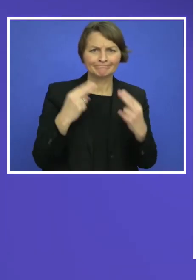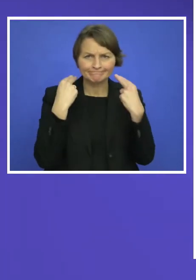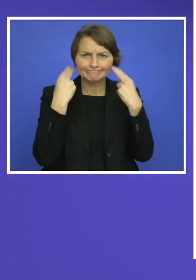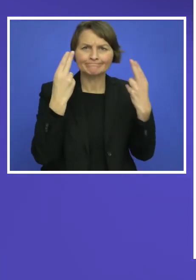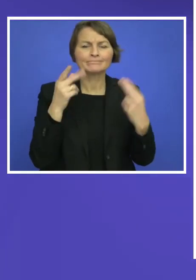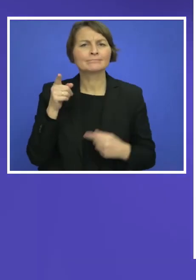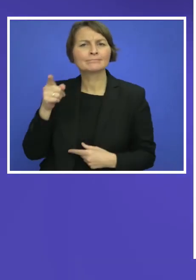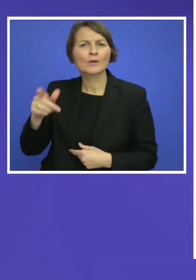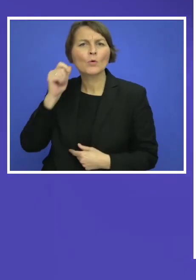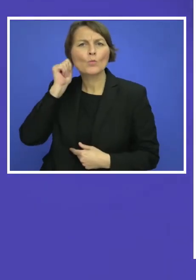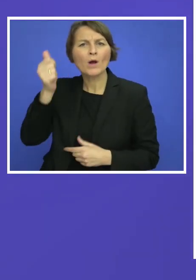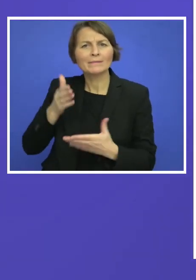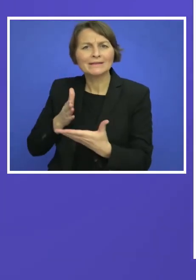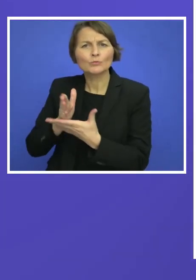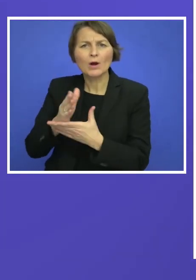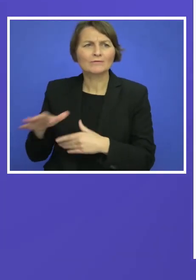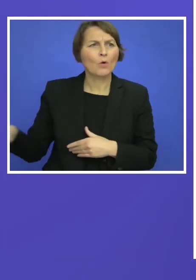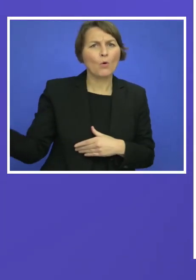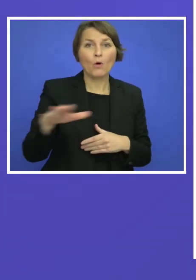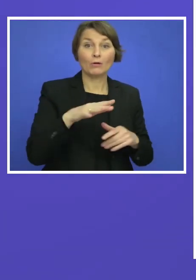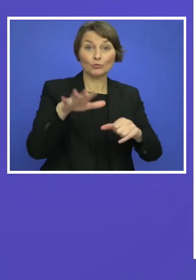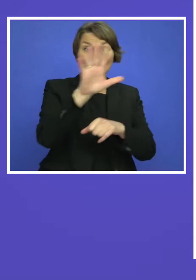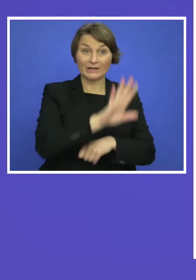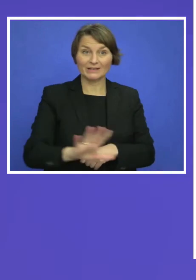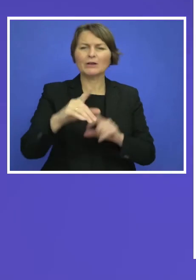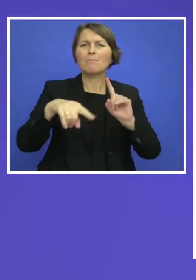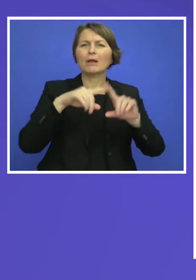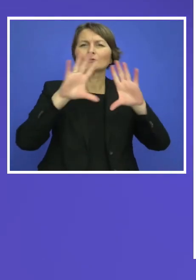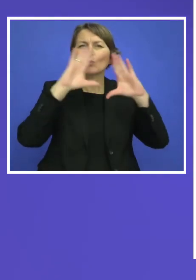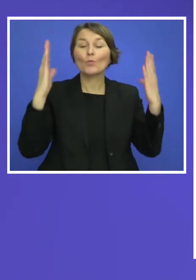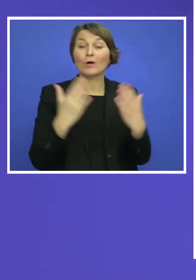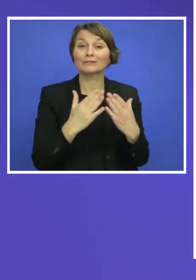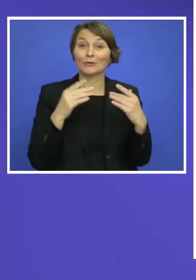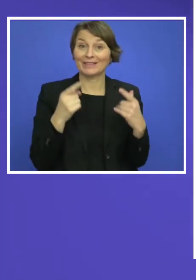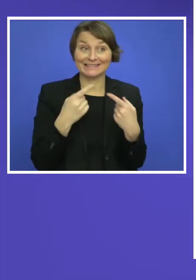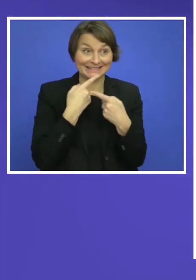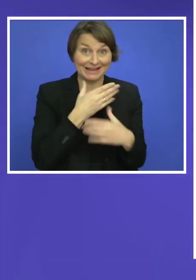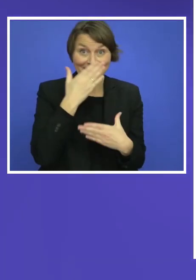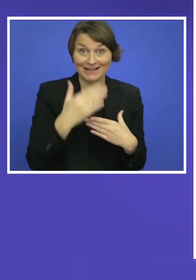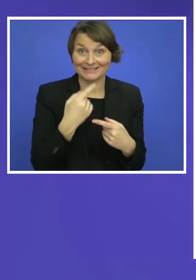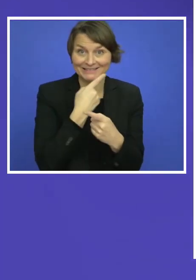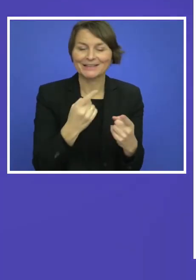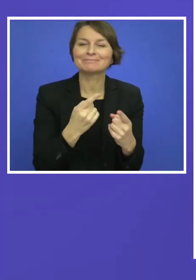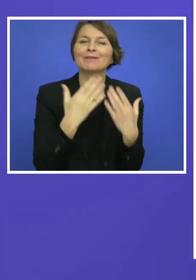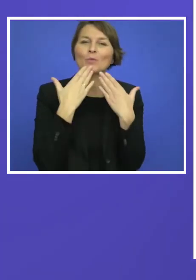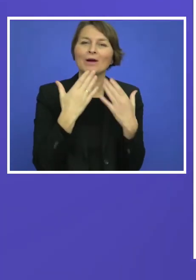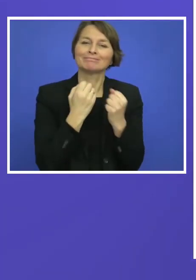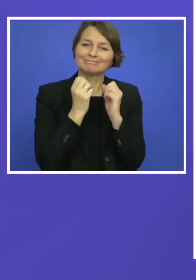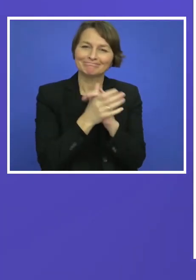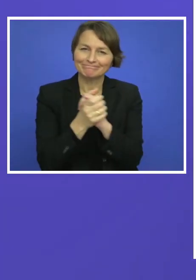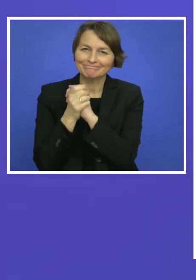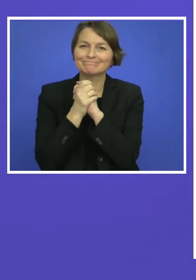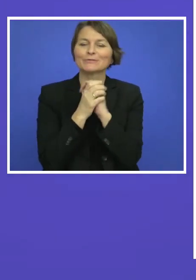region and in the world. And with this note, I want to thank you all and wish you very great success with all